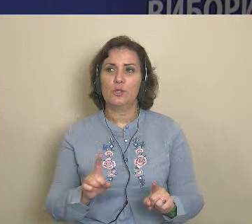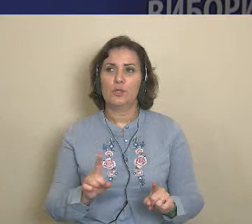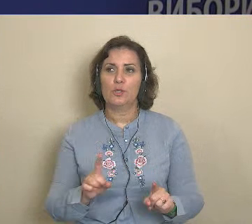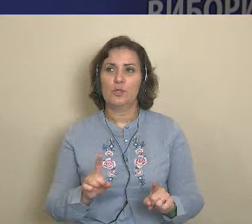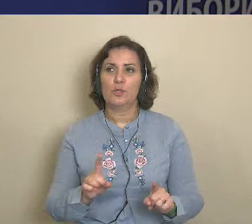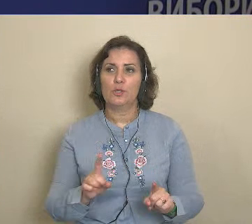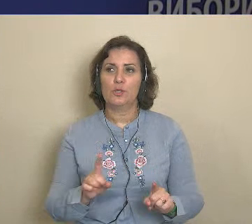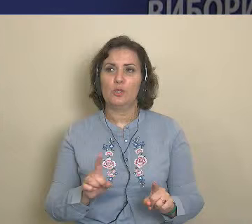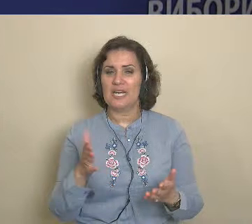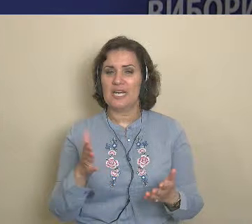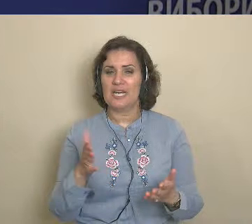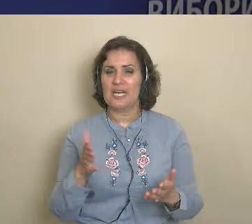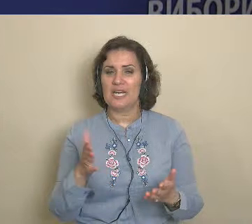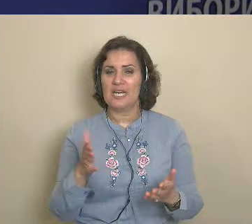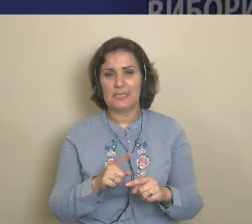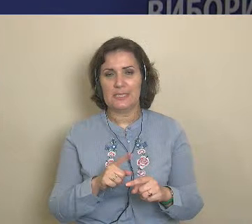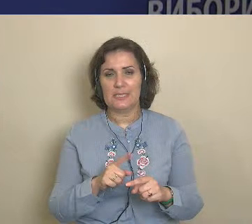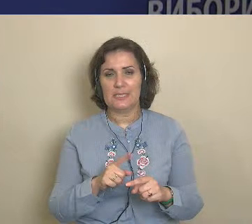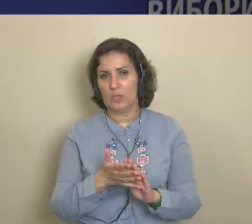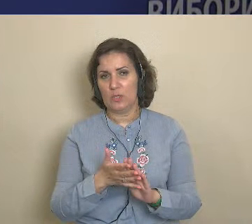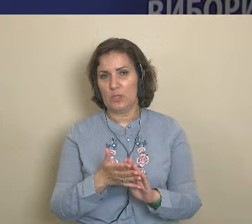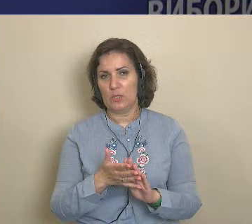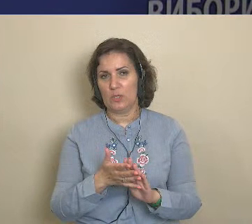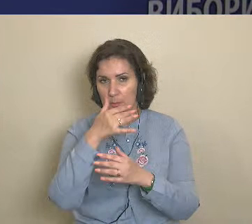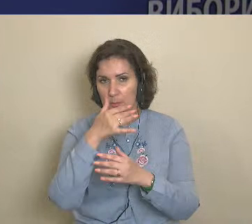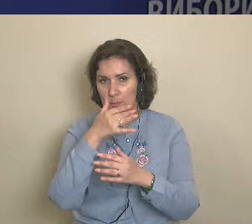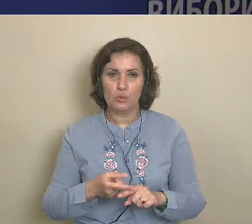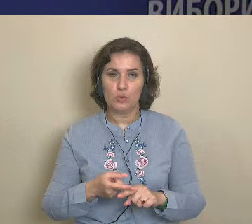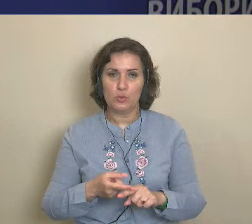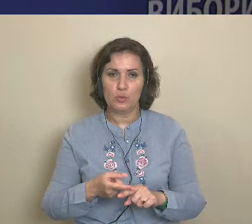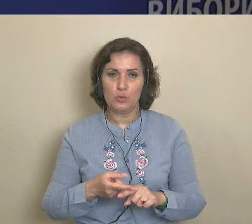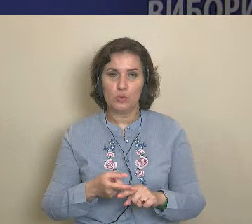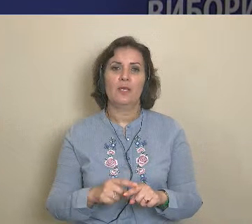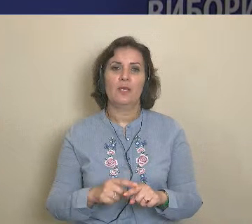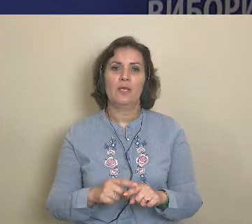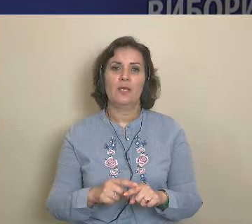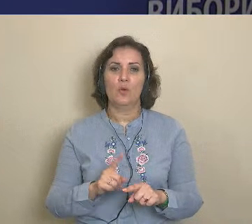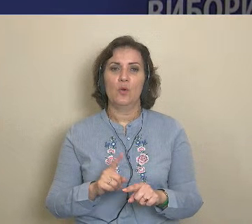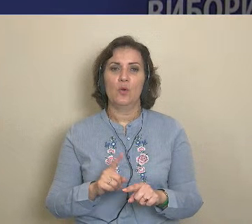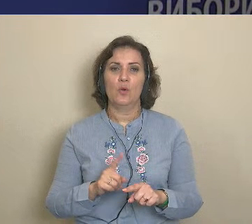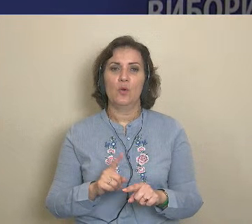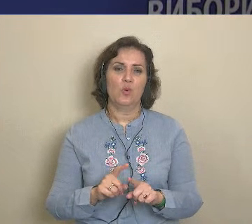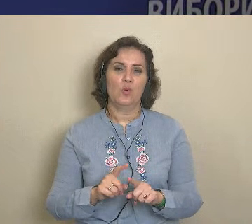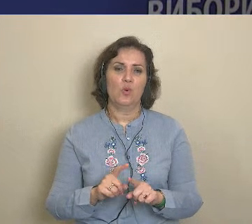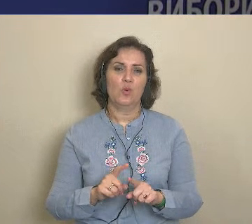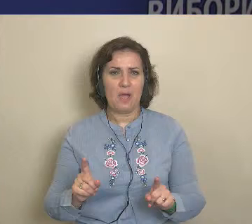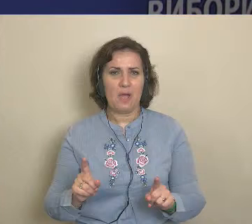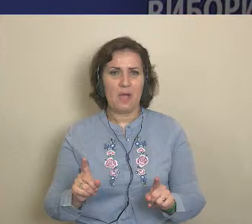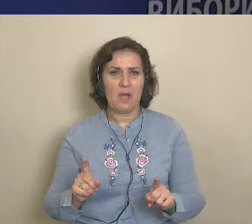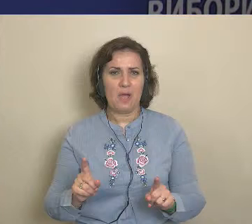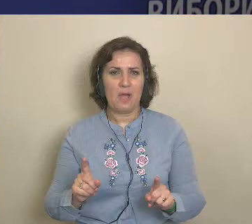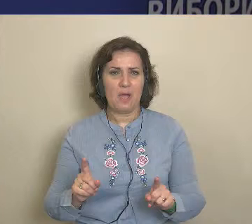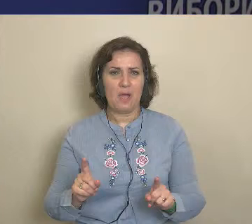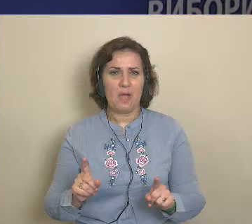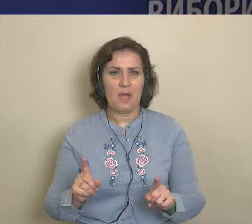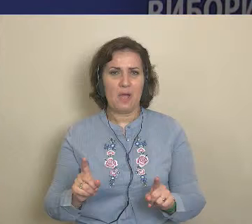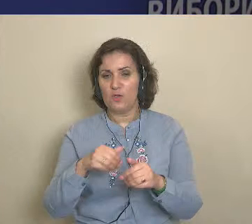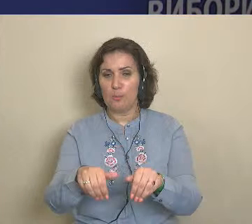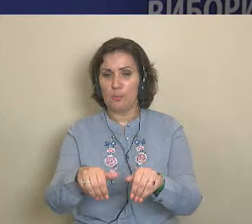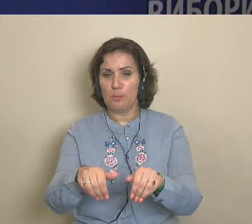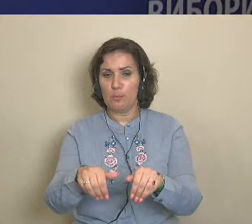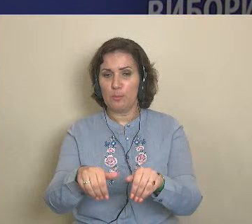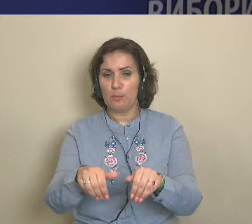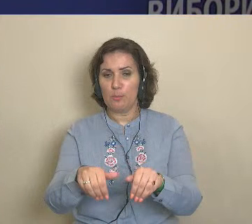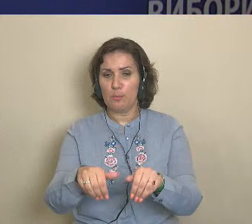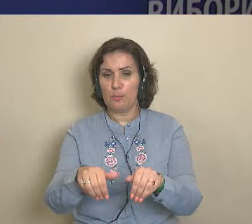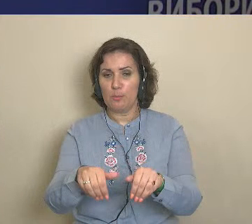absolutely obvious that it was necessary to respond to this situation, and this abnormal activity was